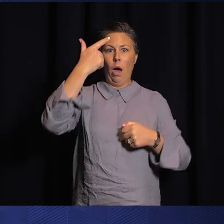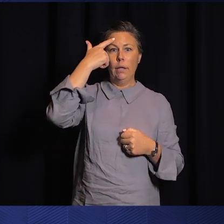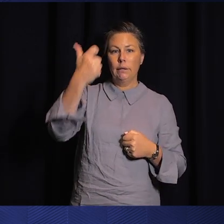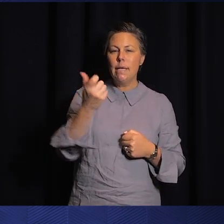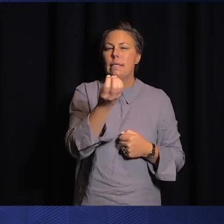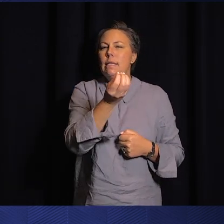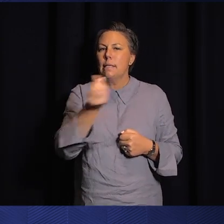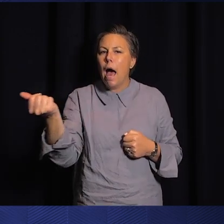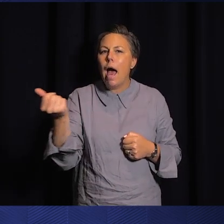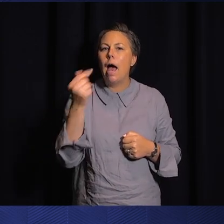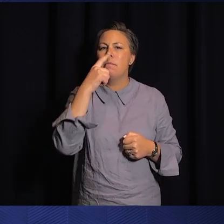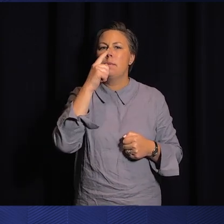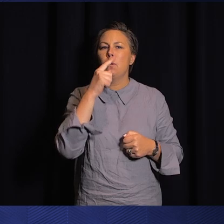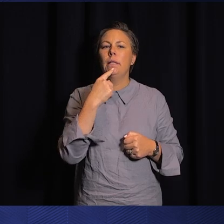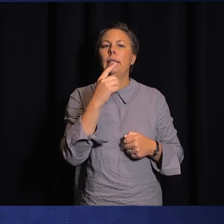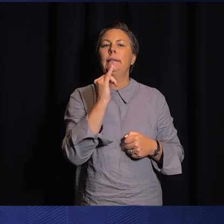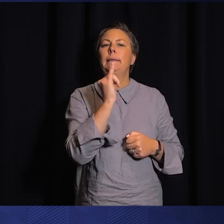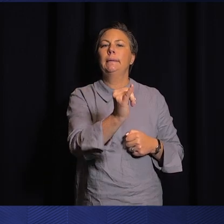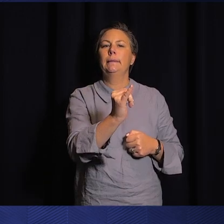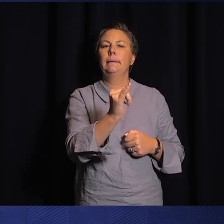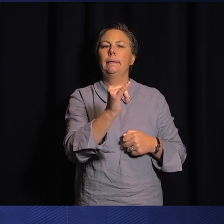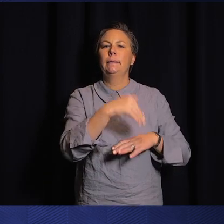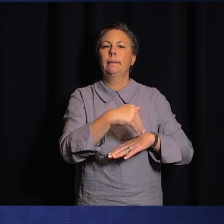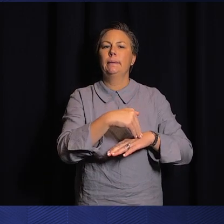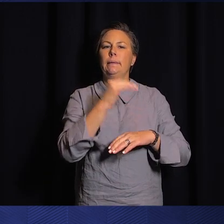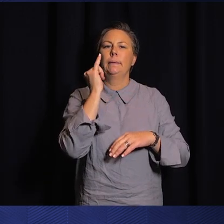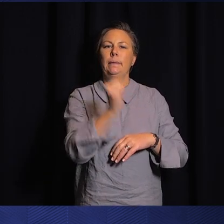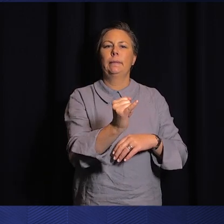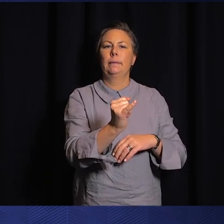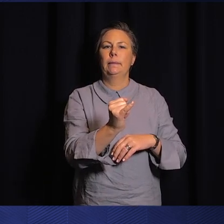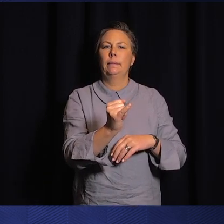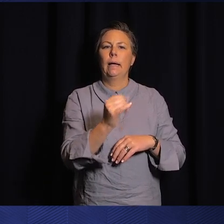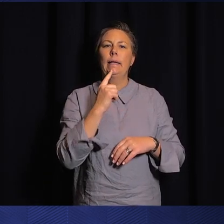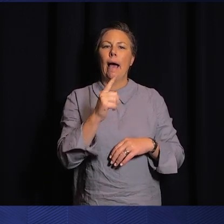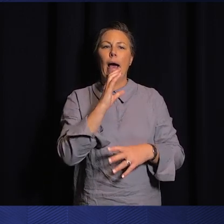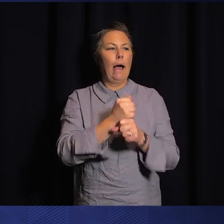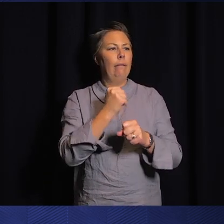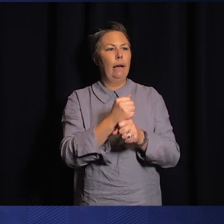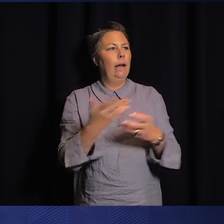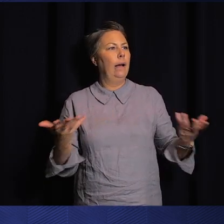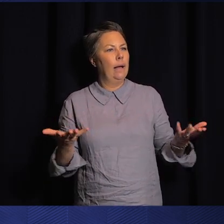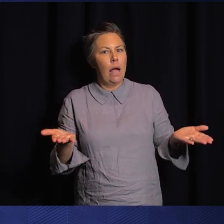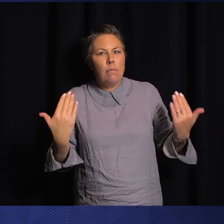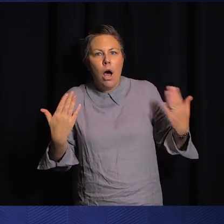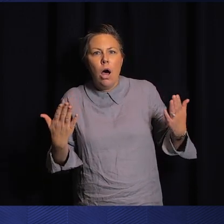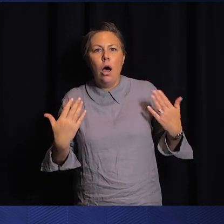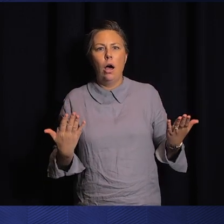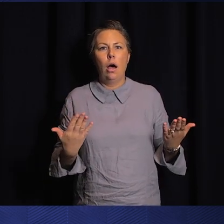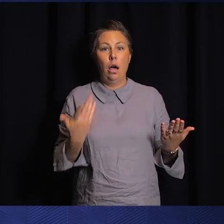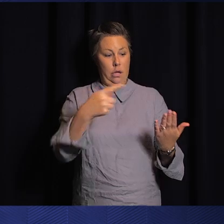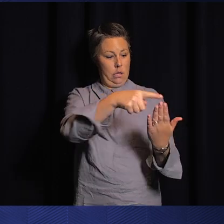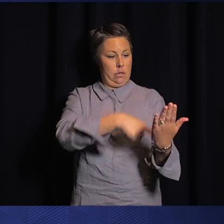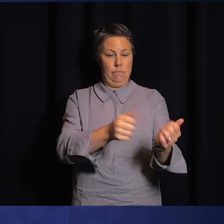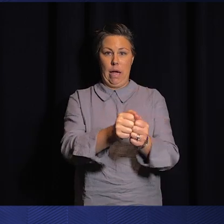regions, there are some impediments. There are some hurdles that the government is not moving forward to translate the principle into